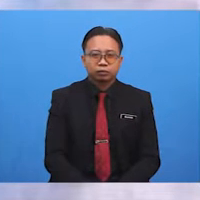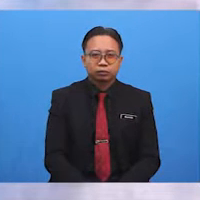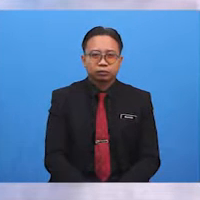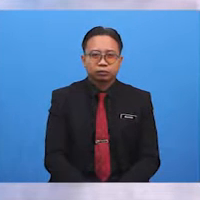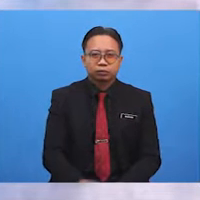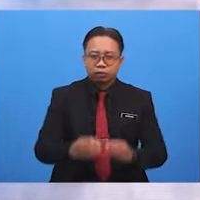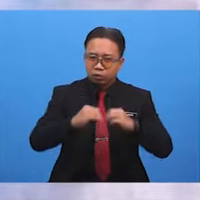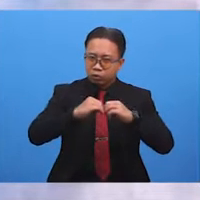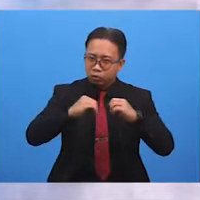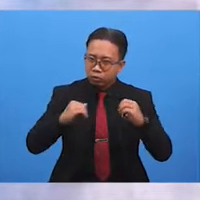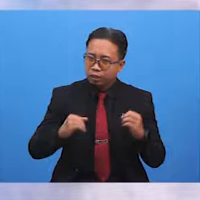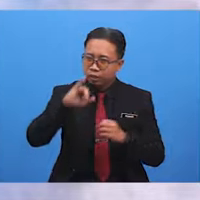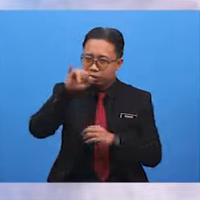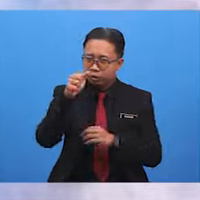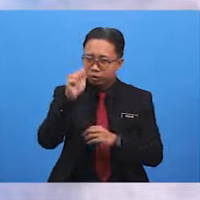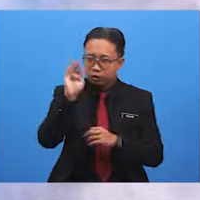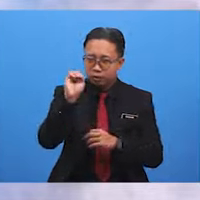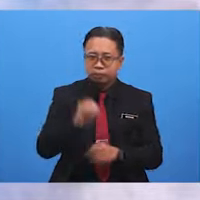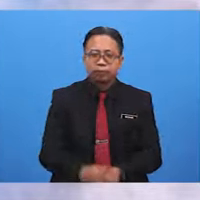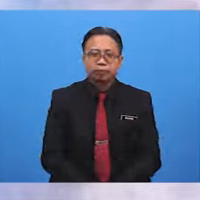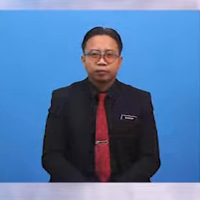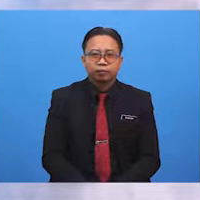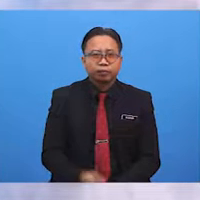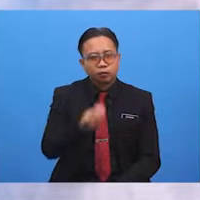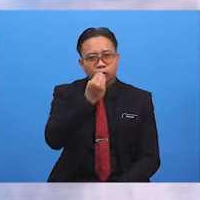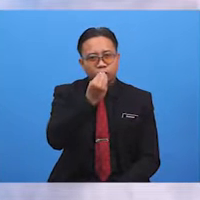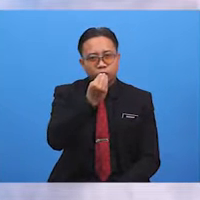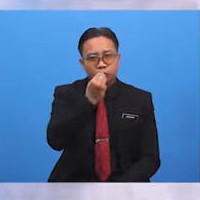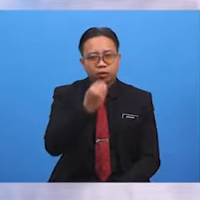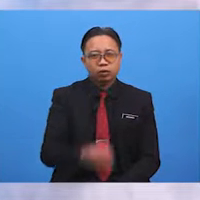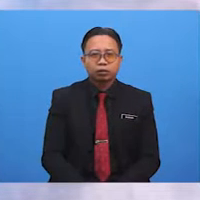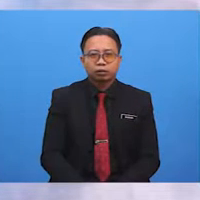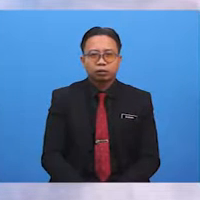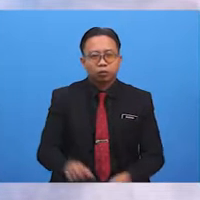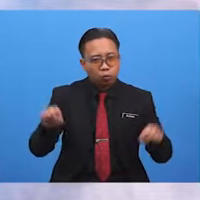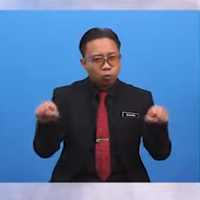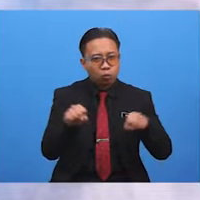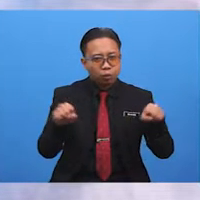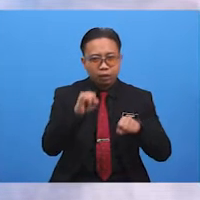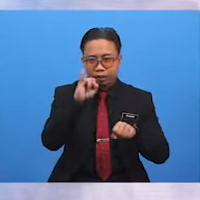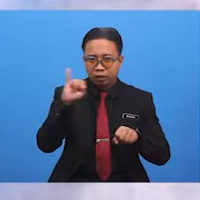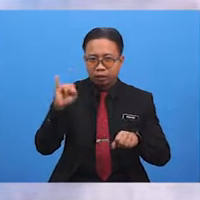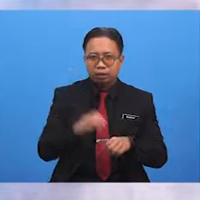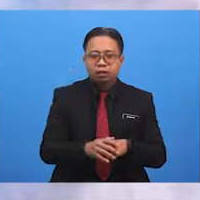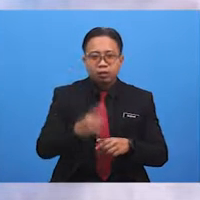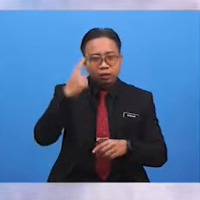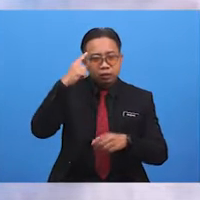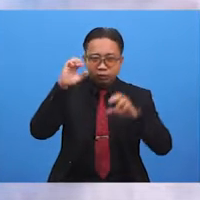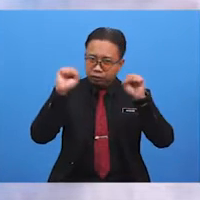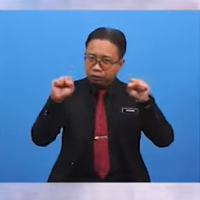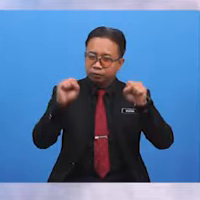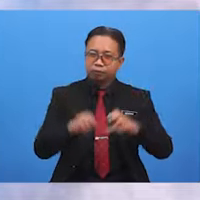Durian jam. Durian Food. Cooking. Superstition.